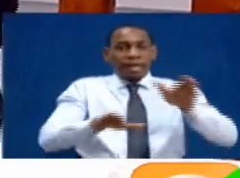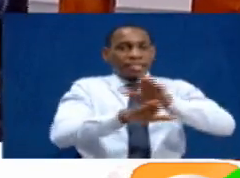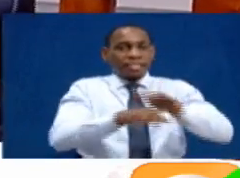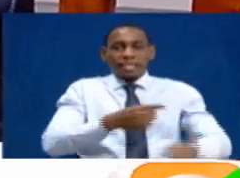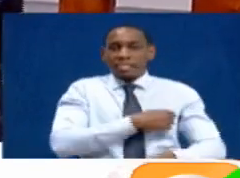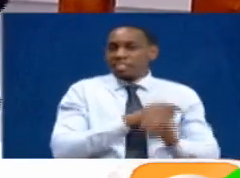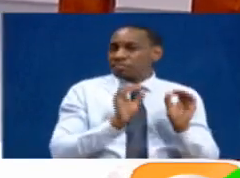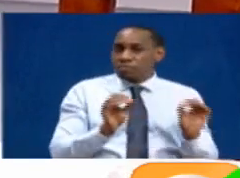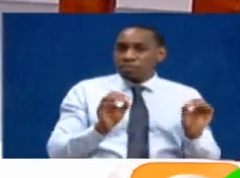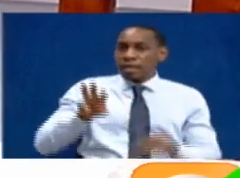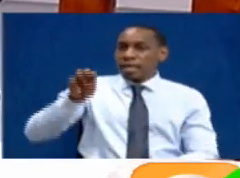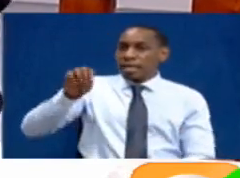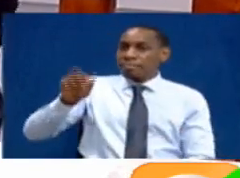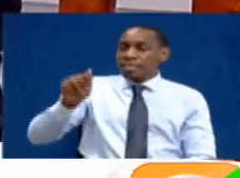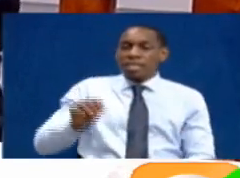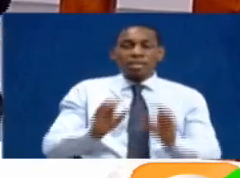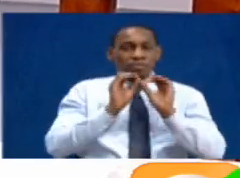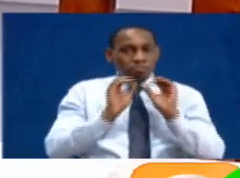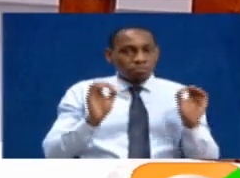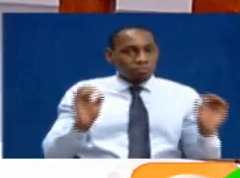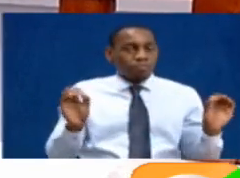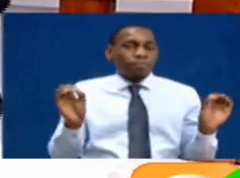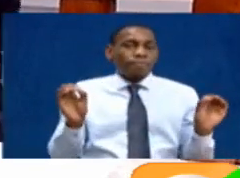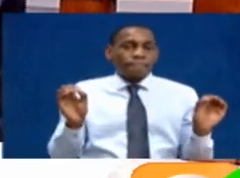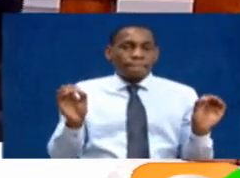chief. He's not an MCA.